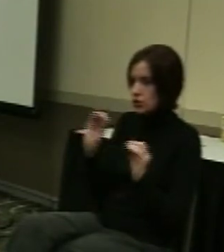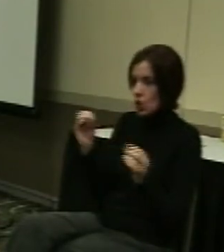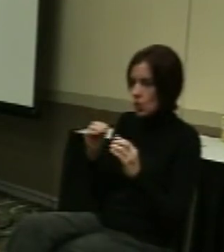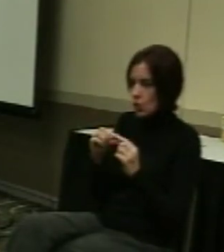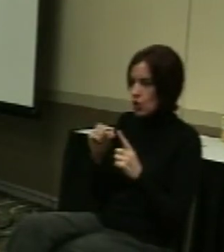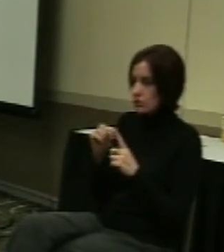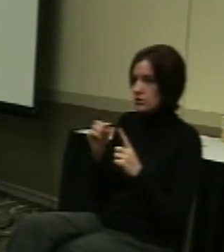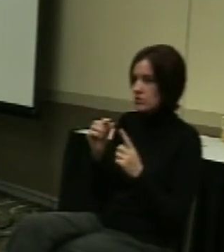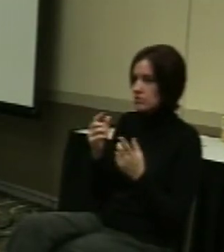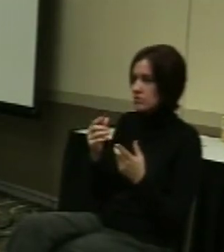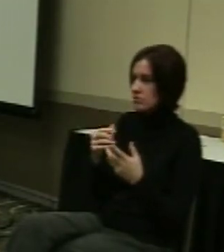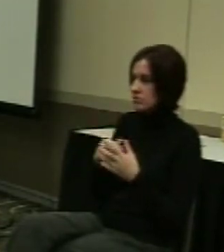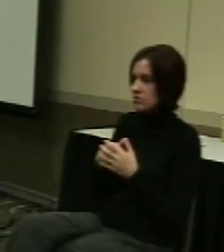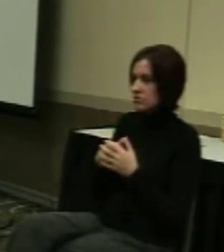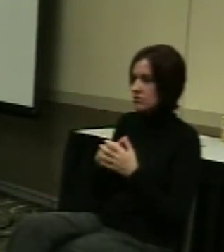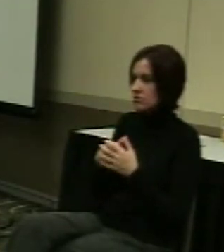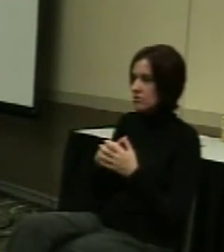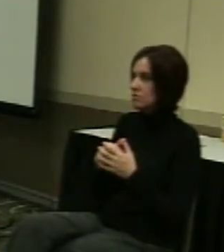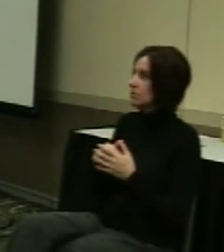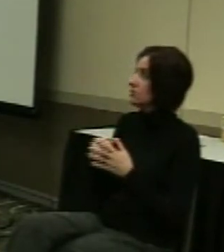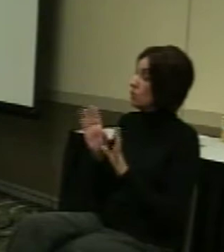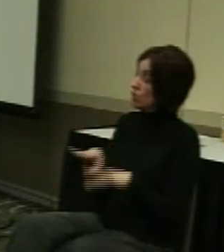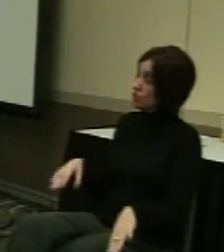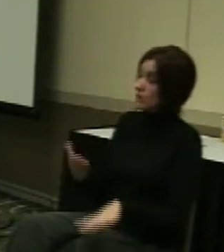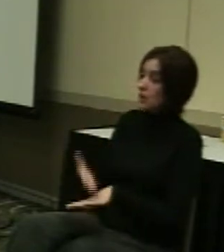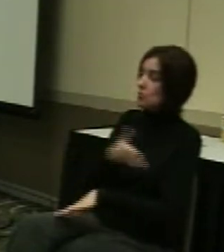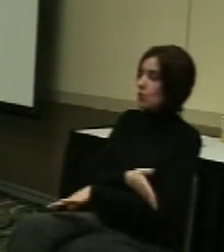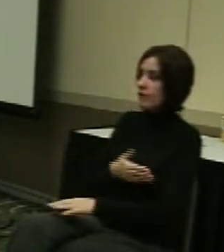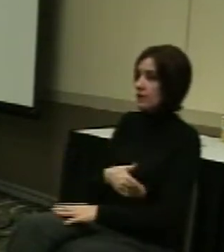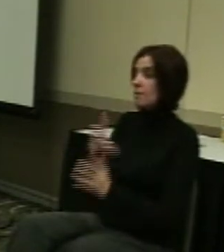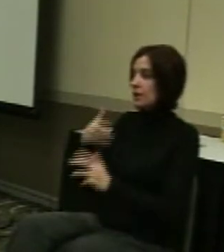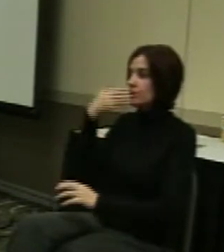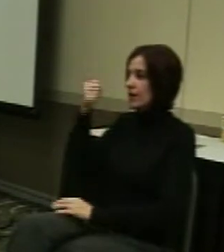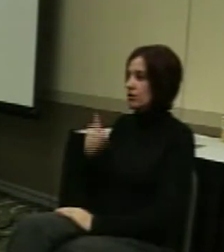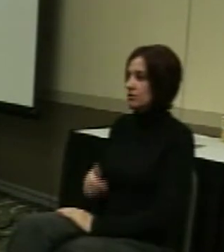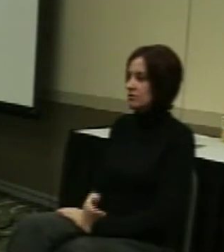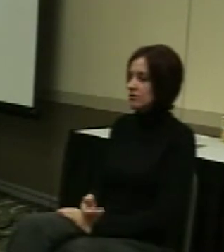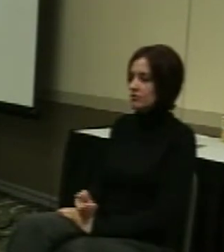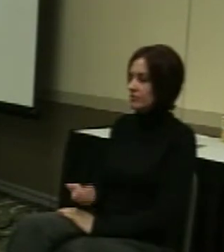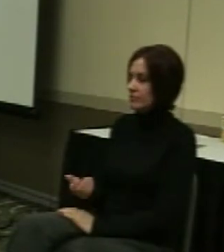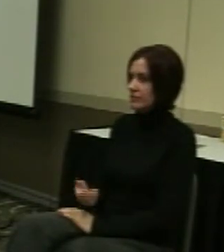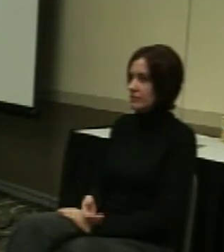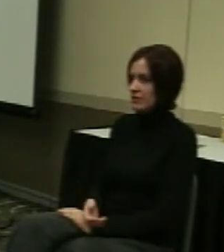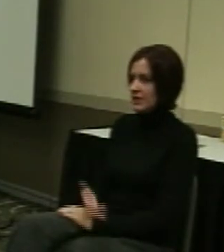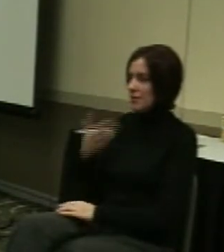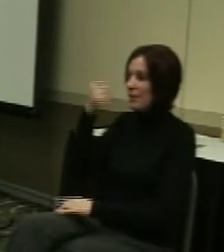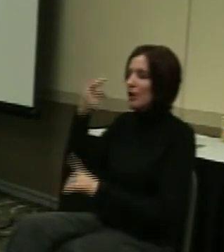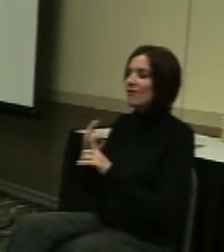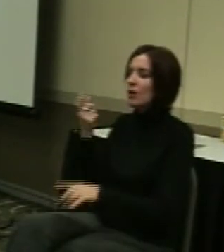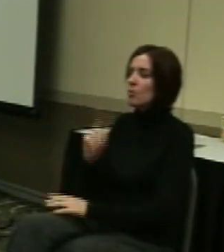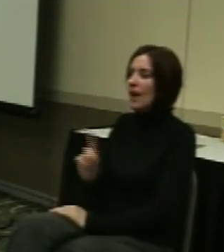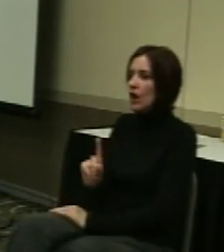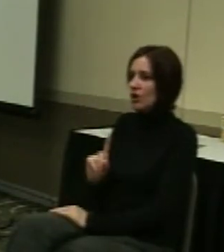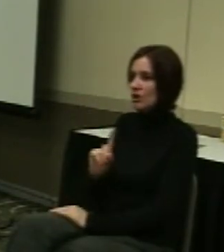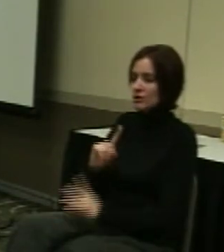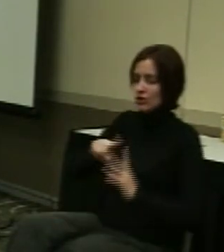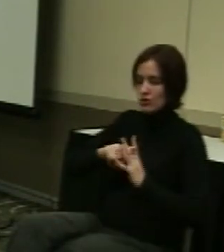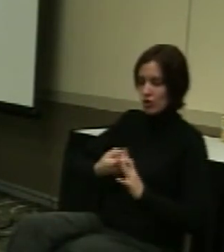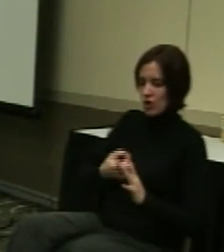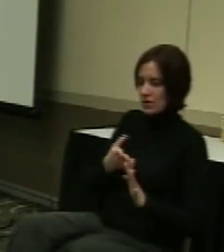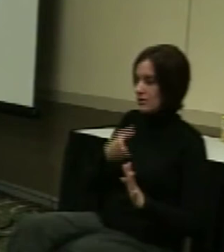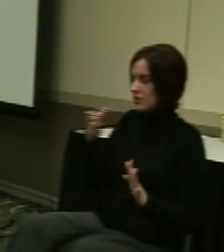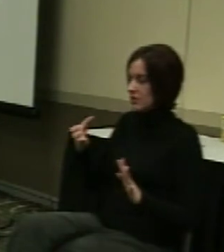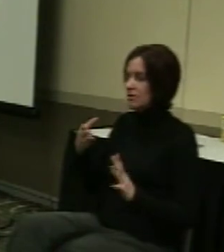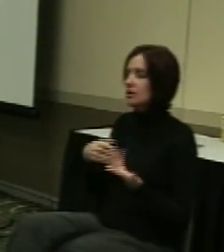Yeah. The child is improving. The child is much better. We don't know where they started. Wouldn't what we will call